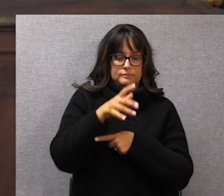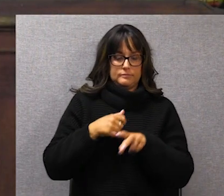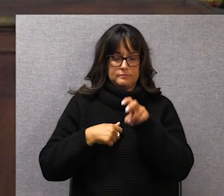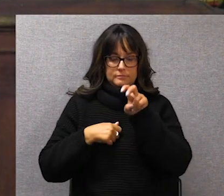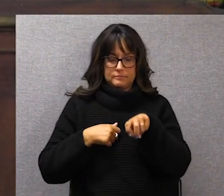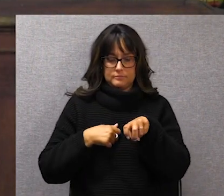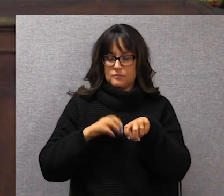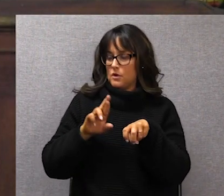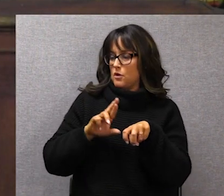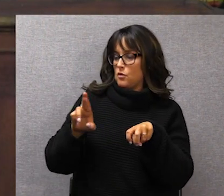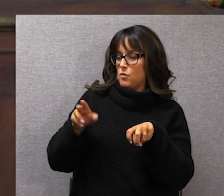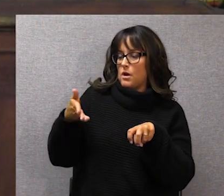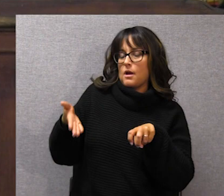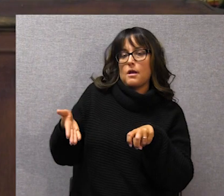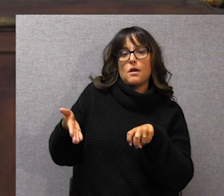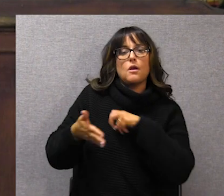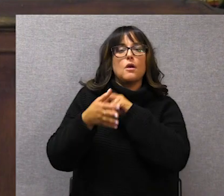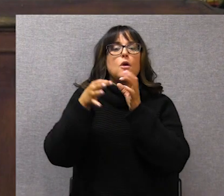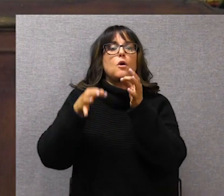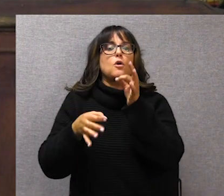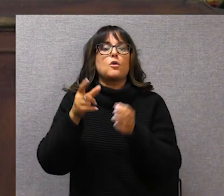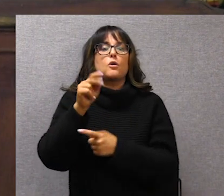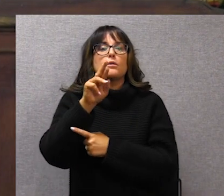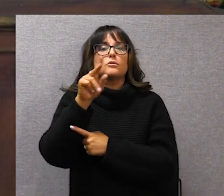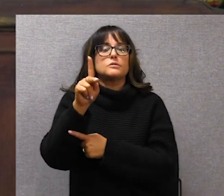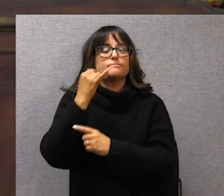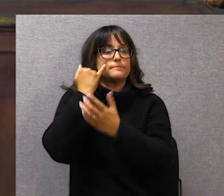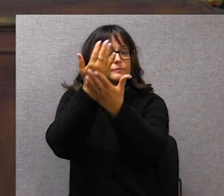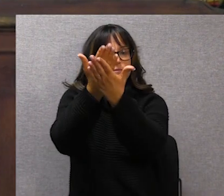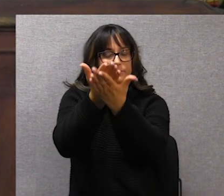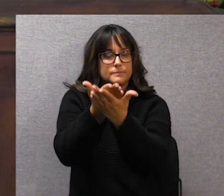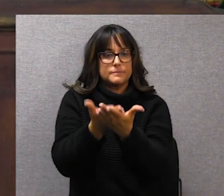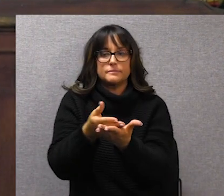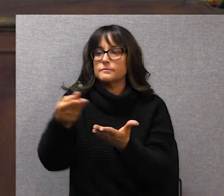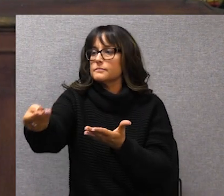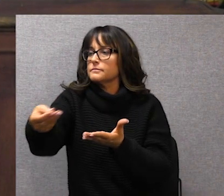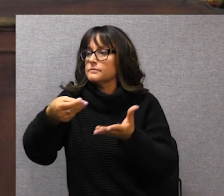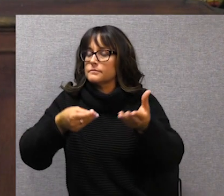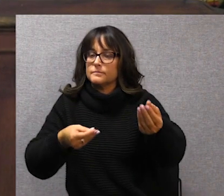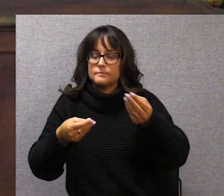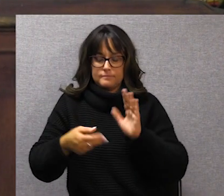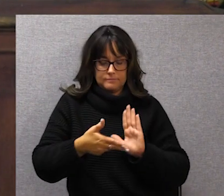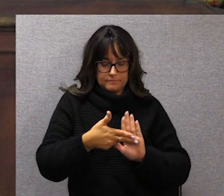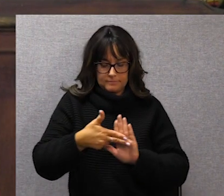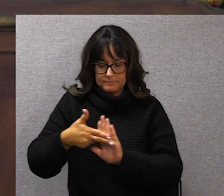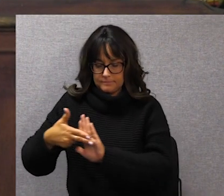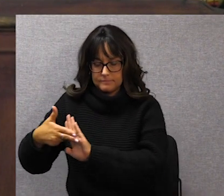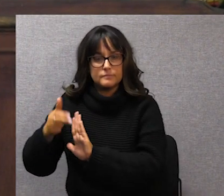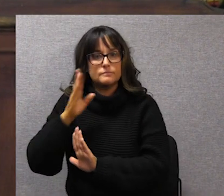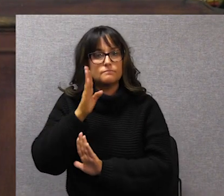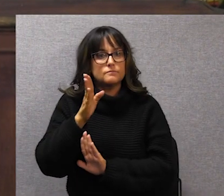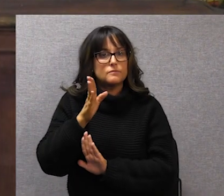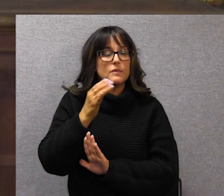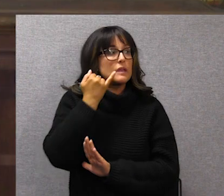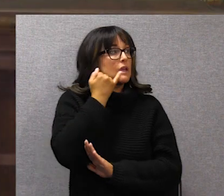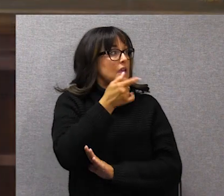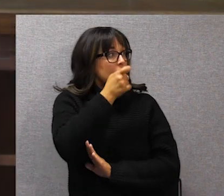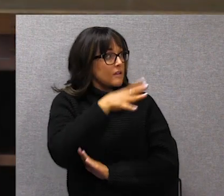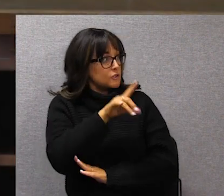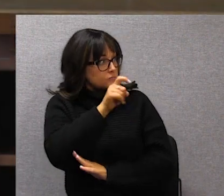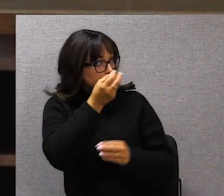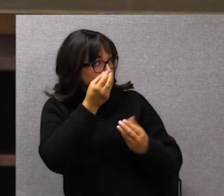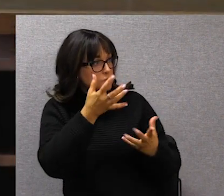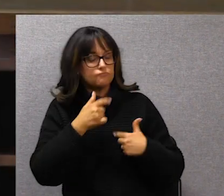who will take any evidence that's presented to be tagged, will file all the motions and look up any information that the judge may